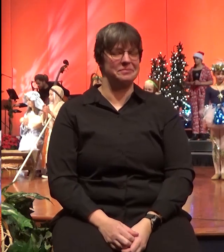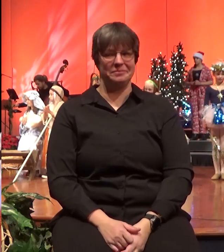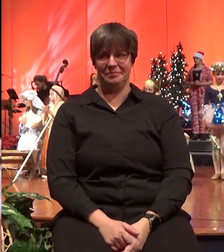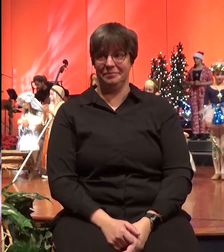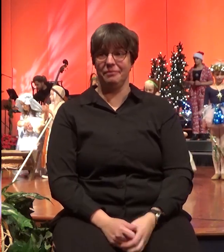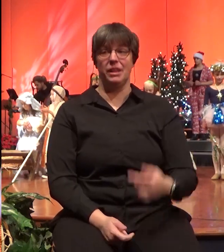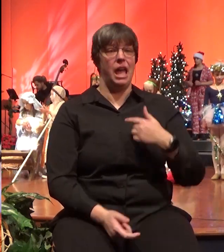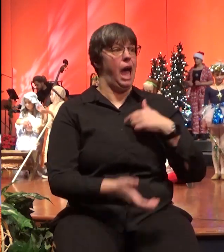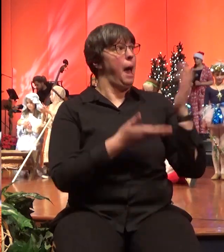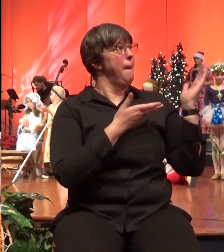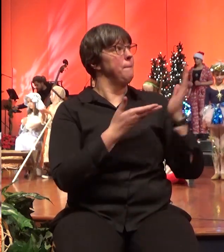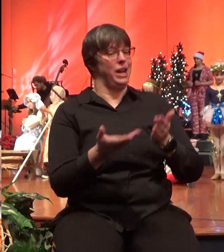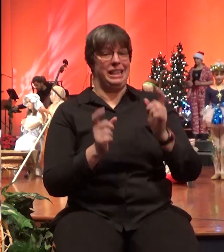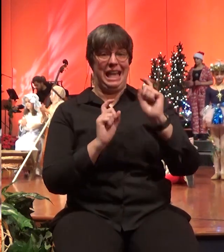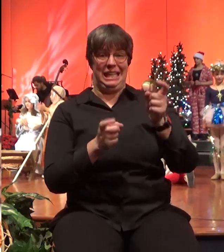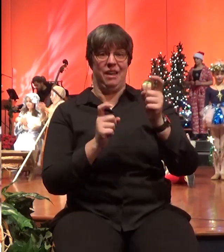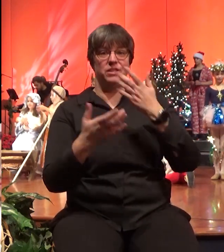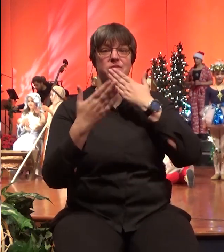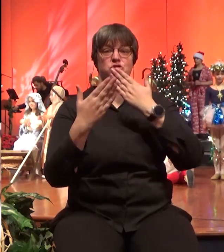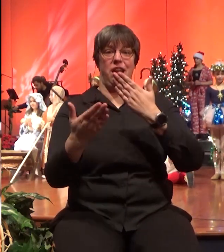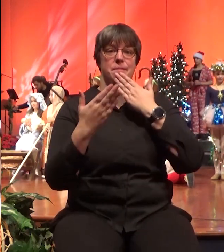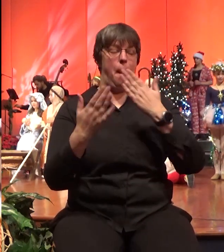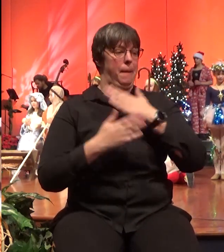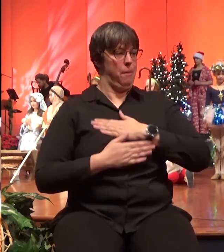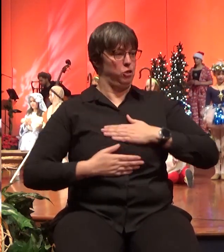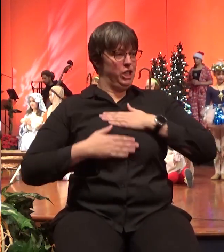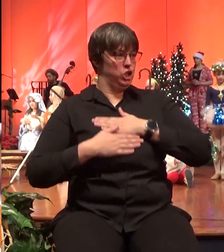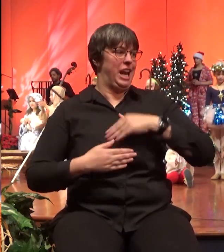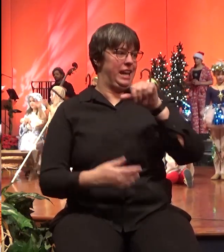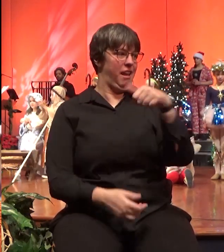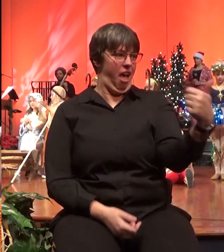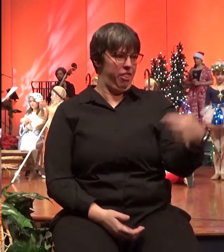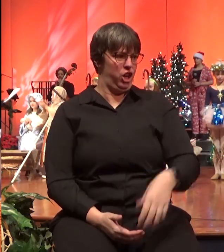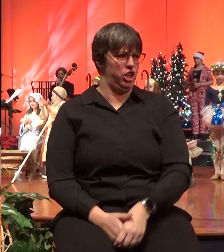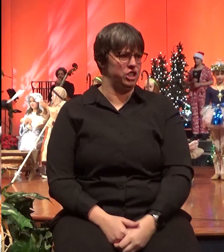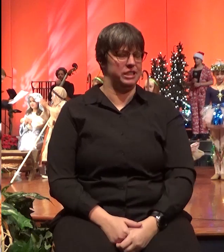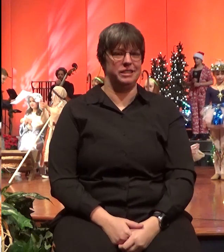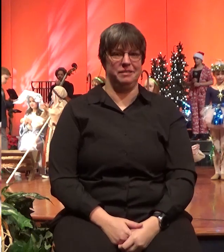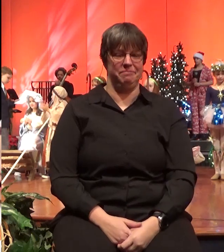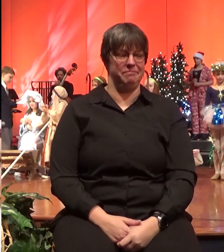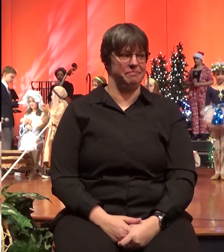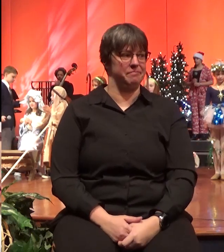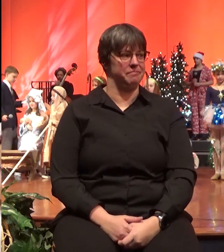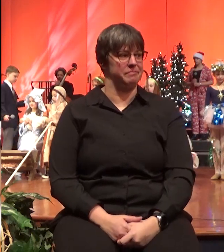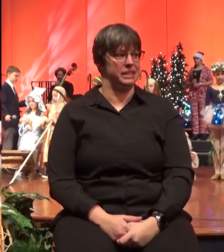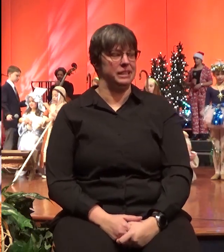I bring the gift of gratitude by appreciating others.